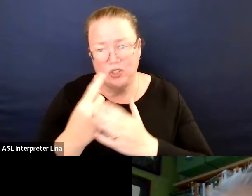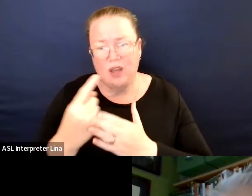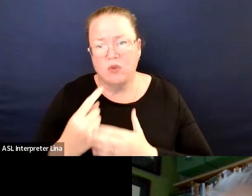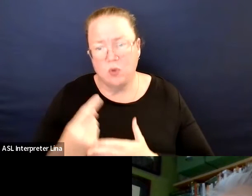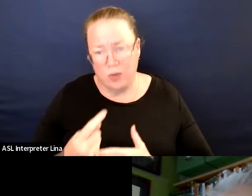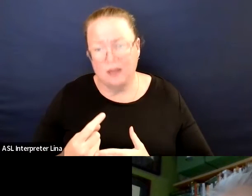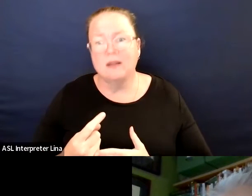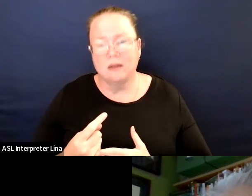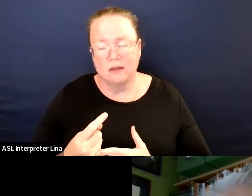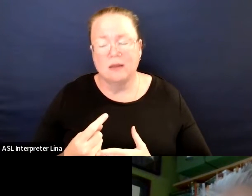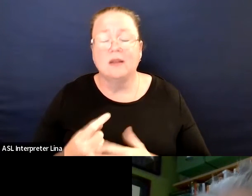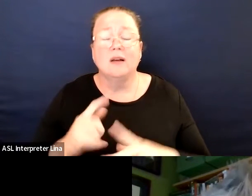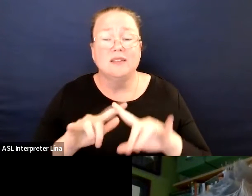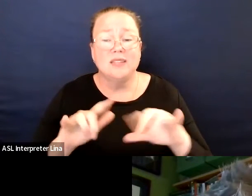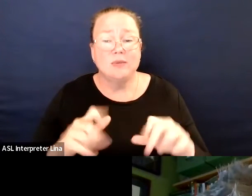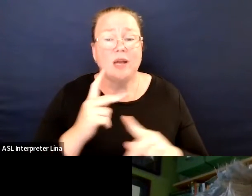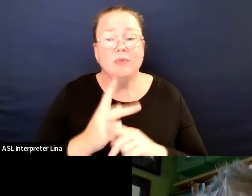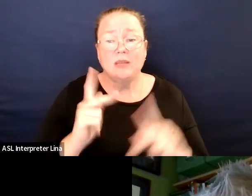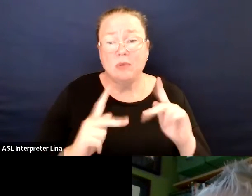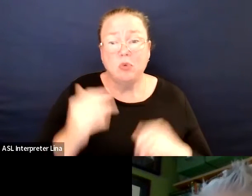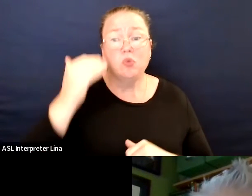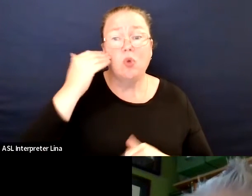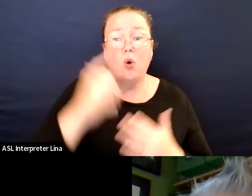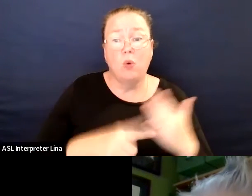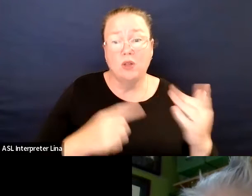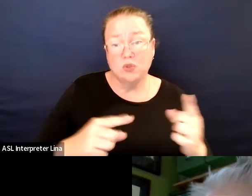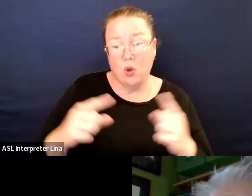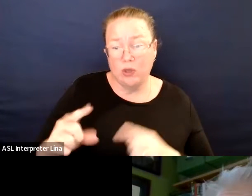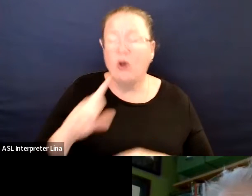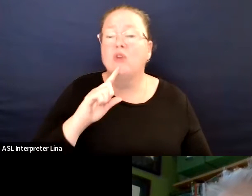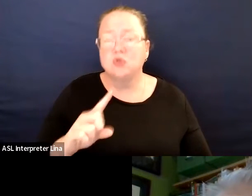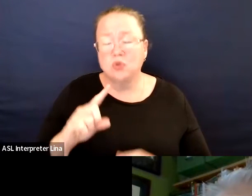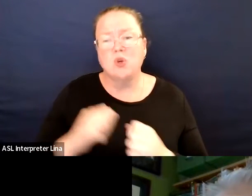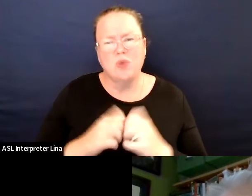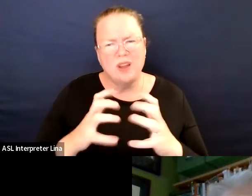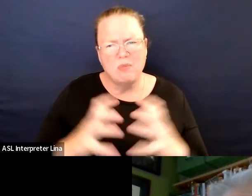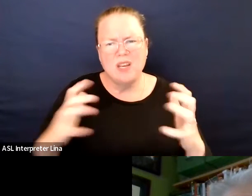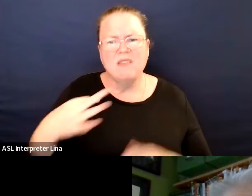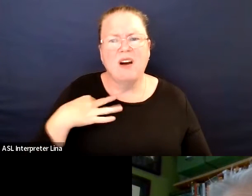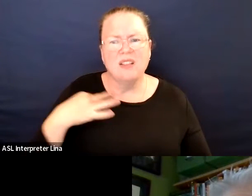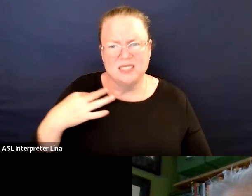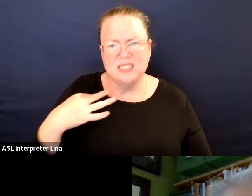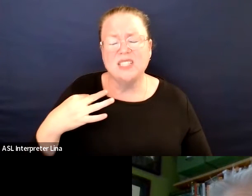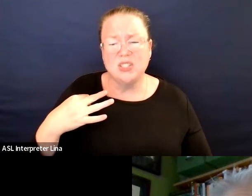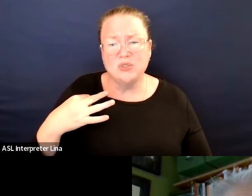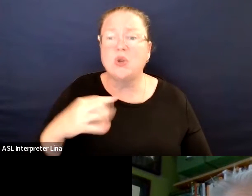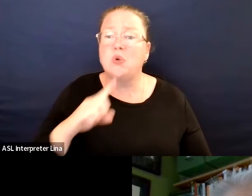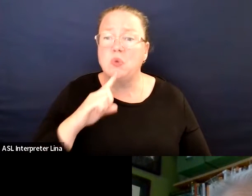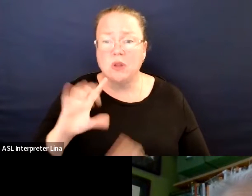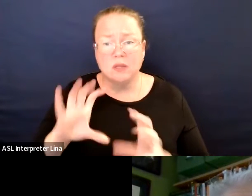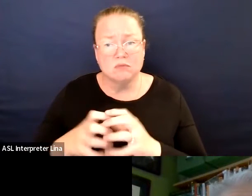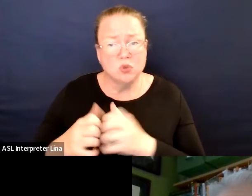basis. So having to keep people up to speed on what was going on, especially with so many volunteers really coming